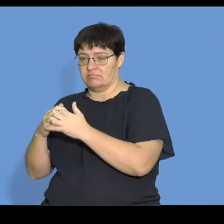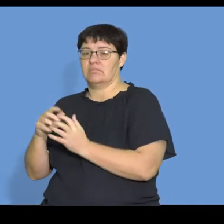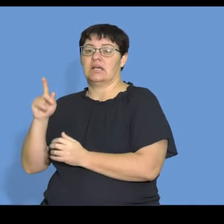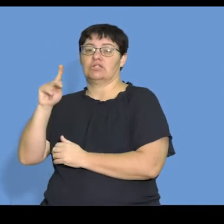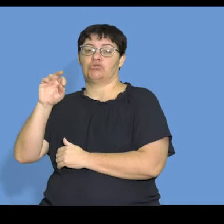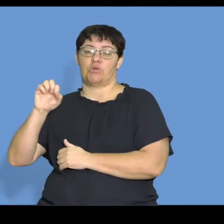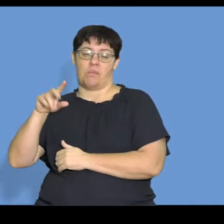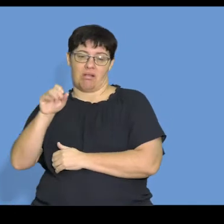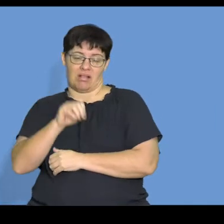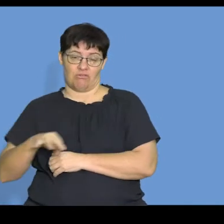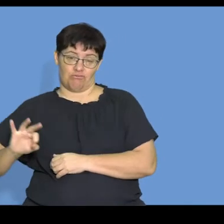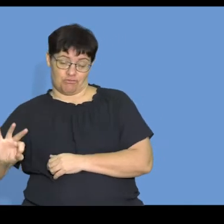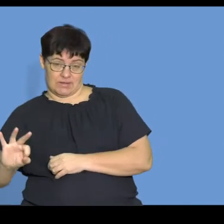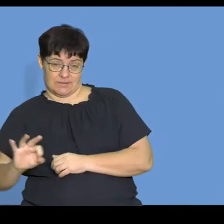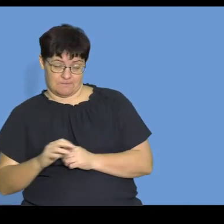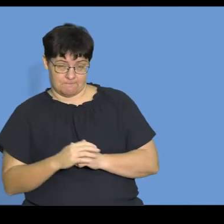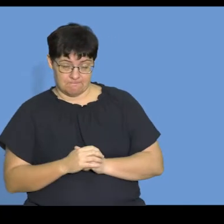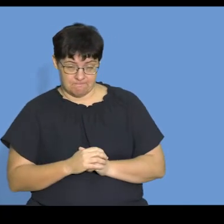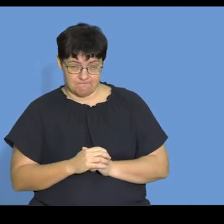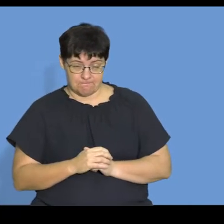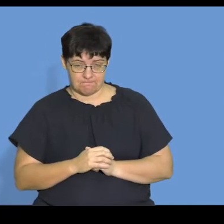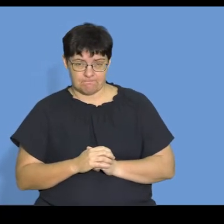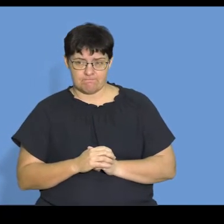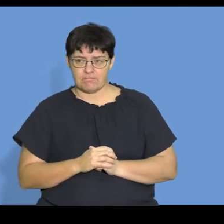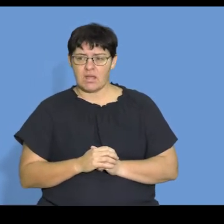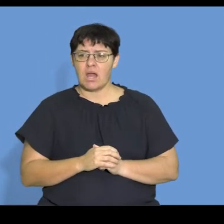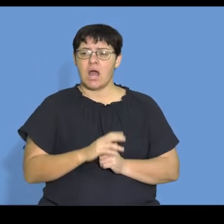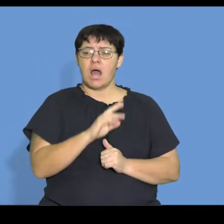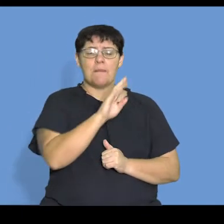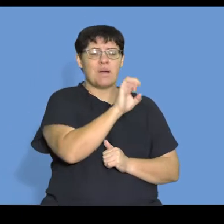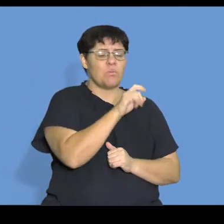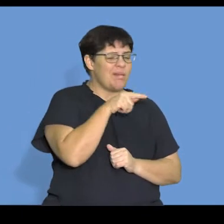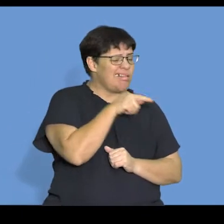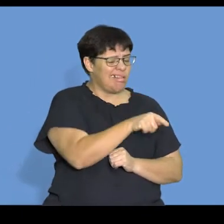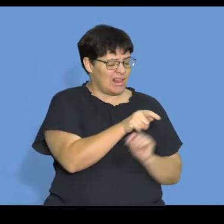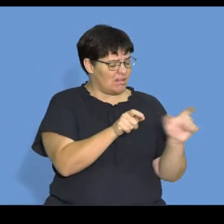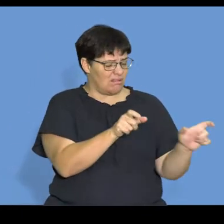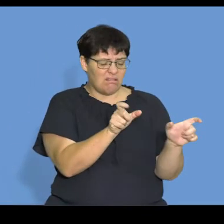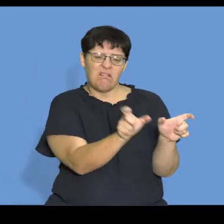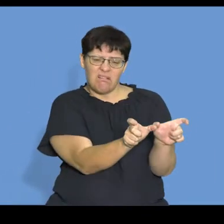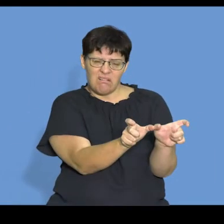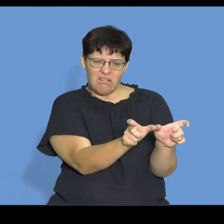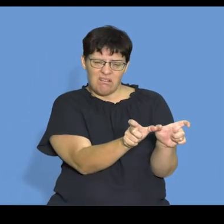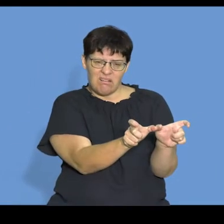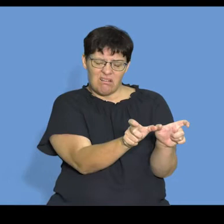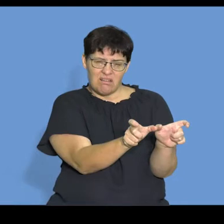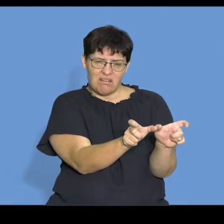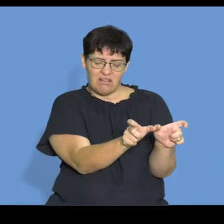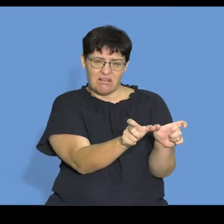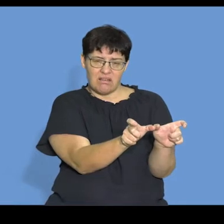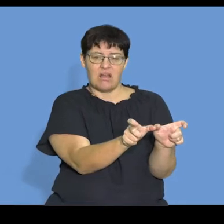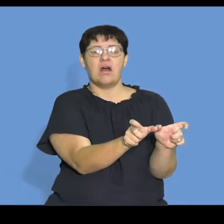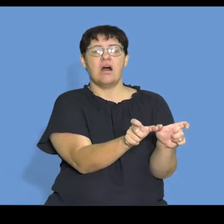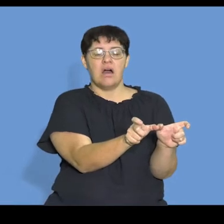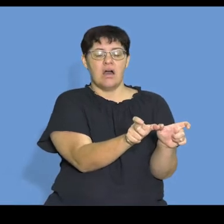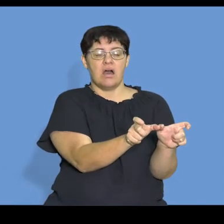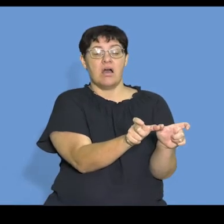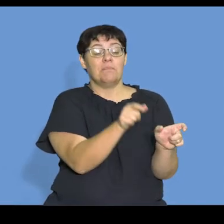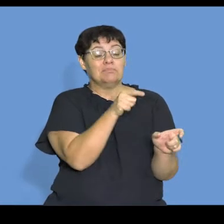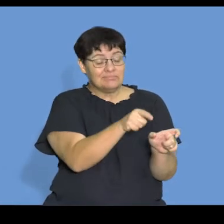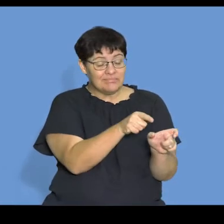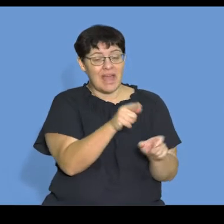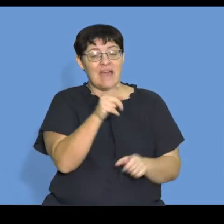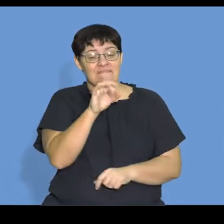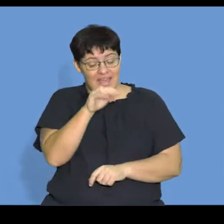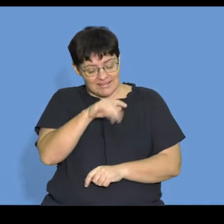trinomial is. The last thing about a binomial is these two binomial terms, are the